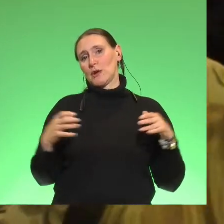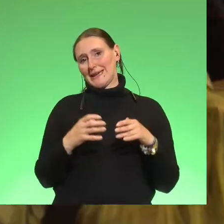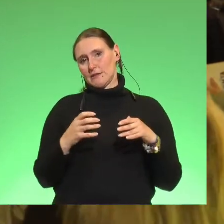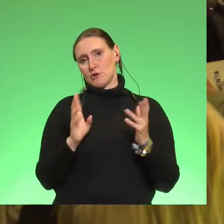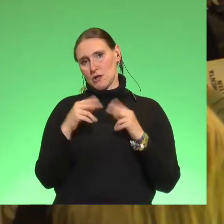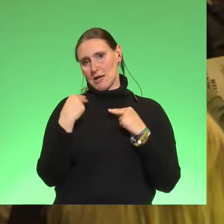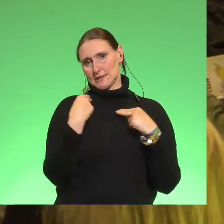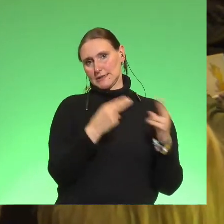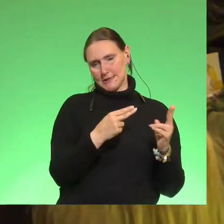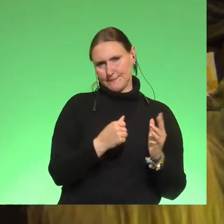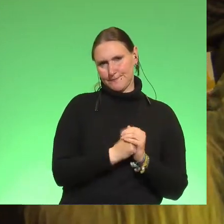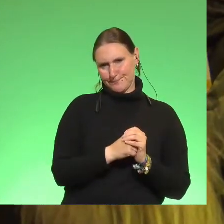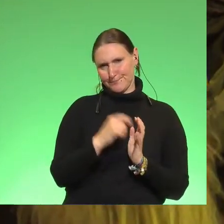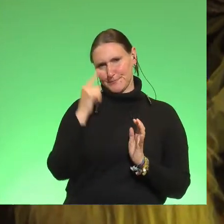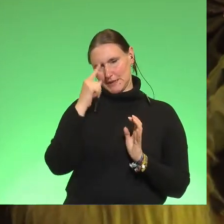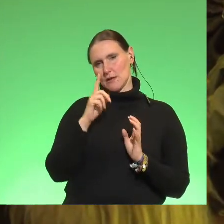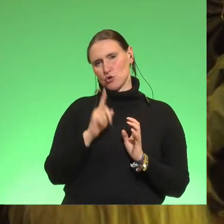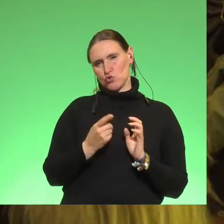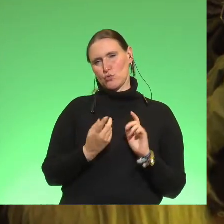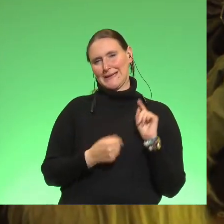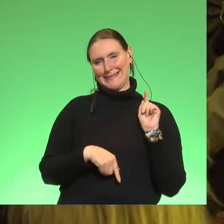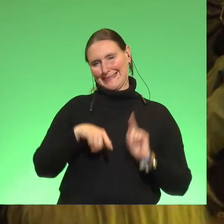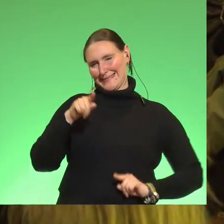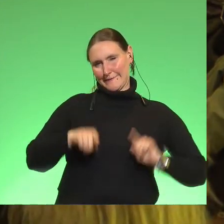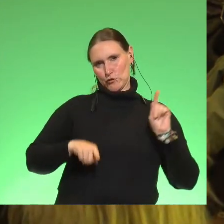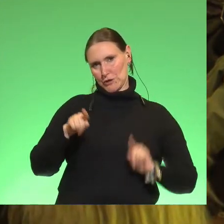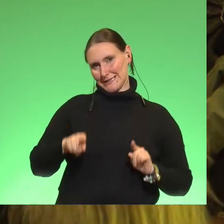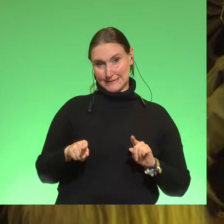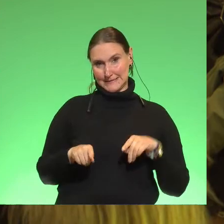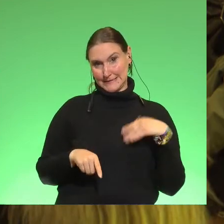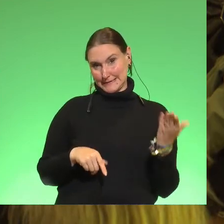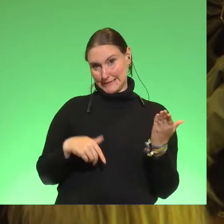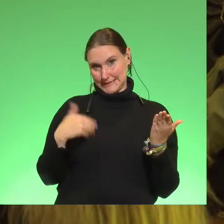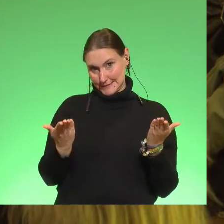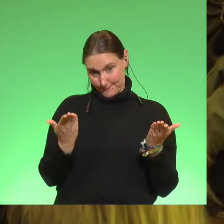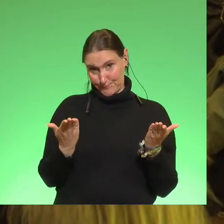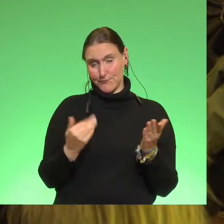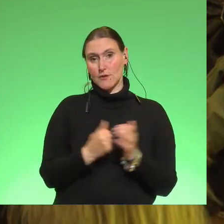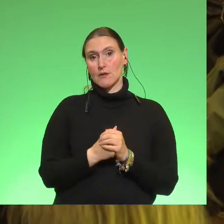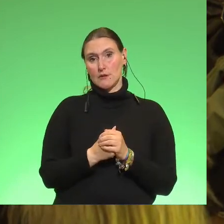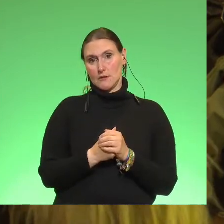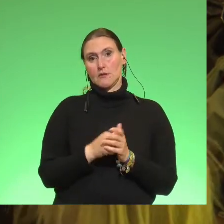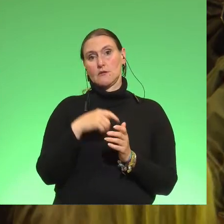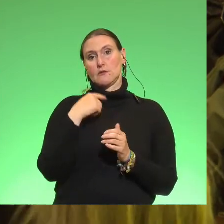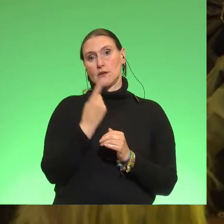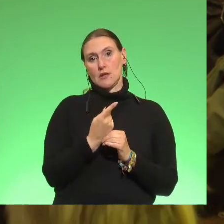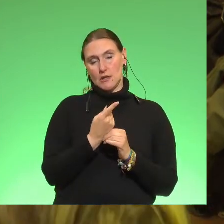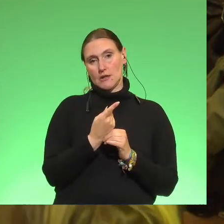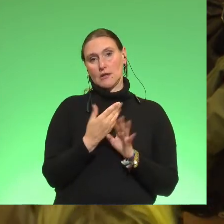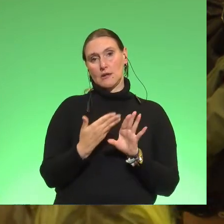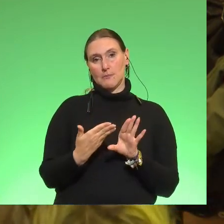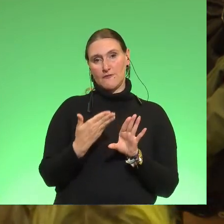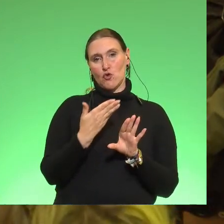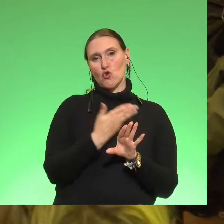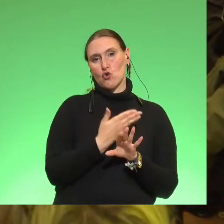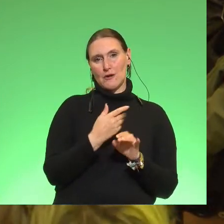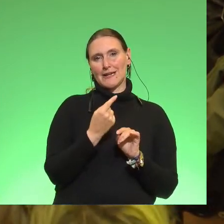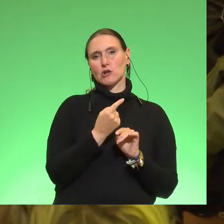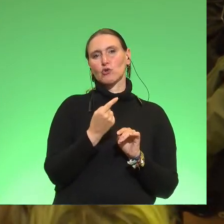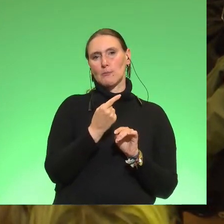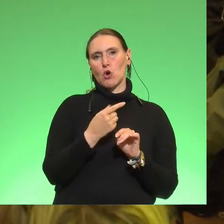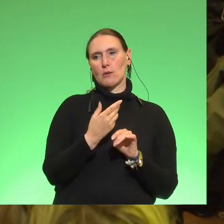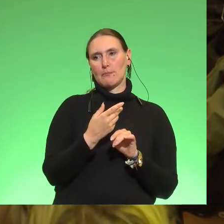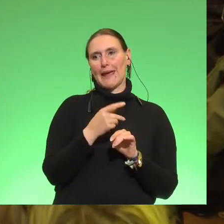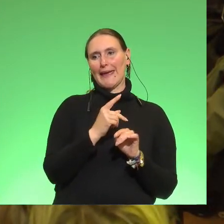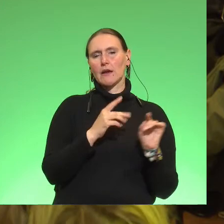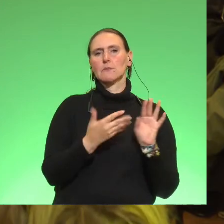big difference with when you talk about works of Johan Grimont and other works that have been shown